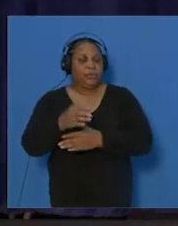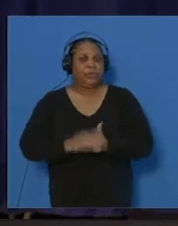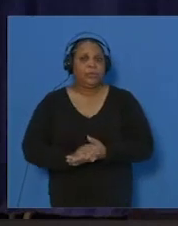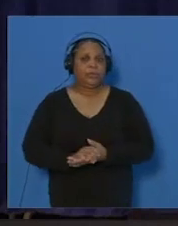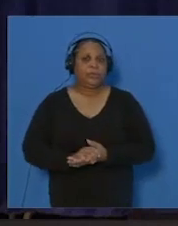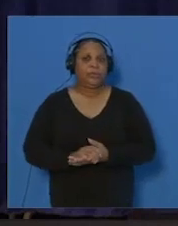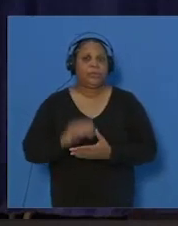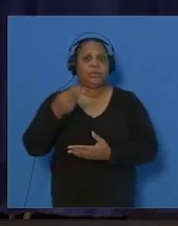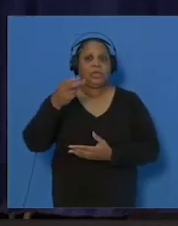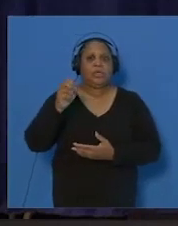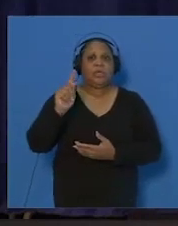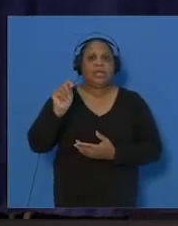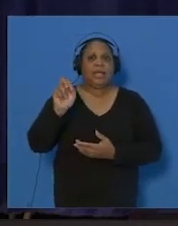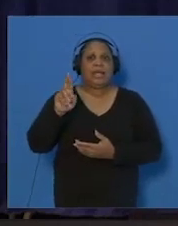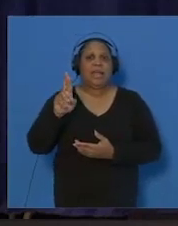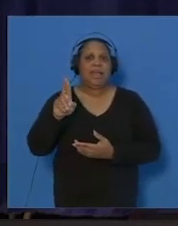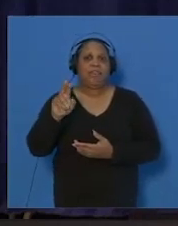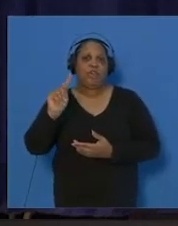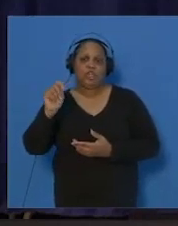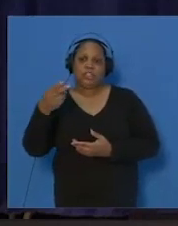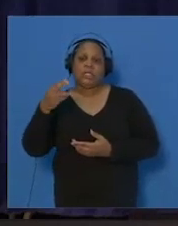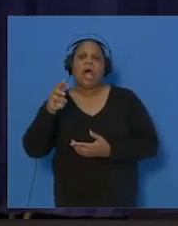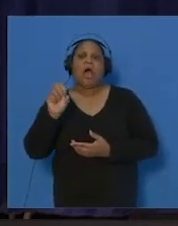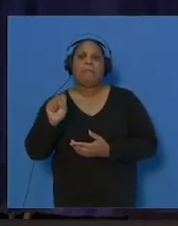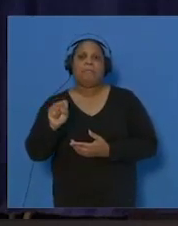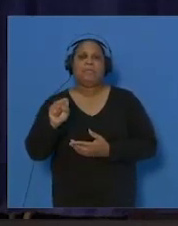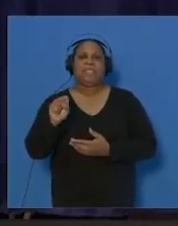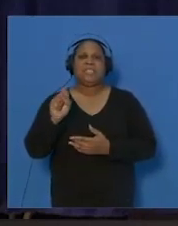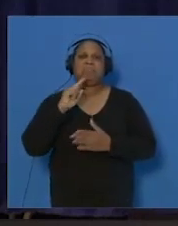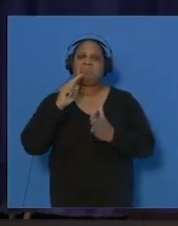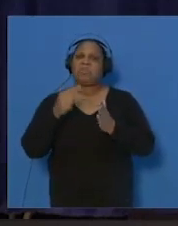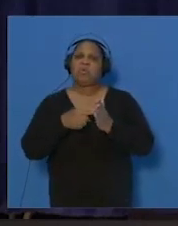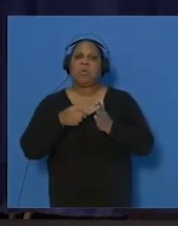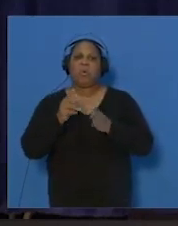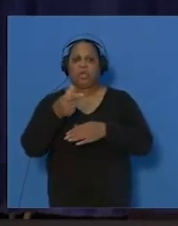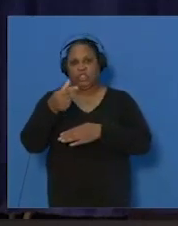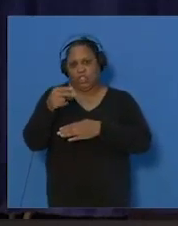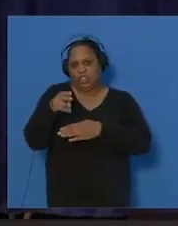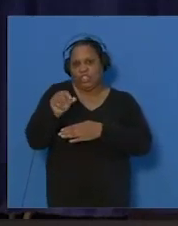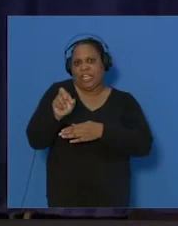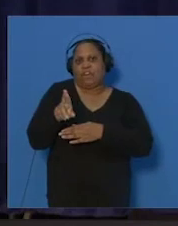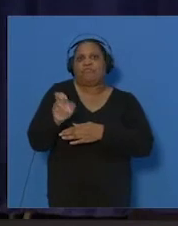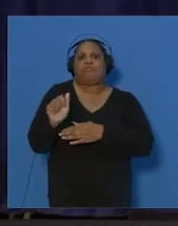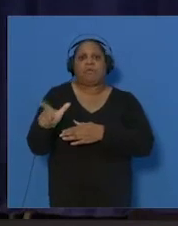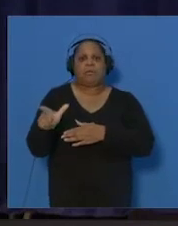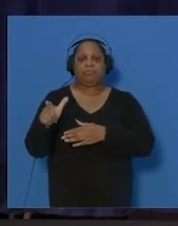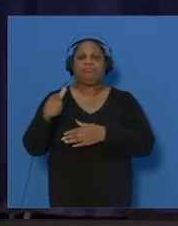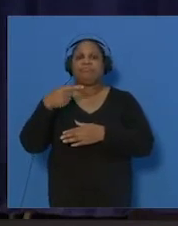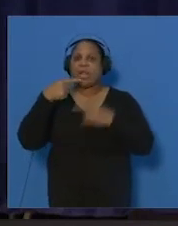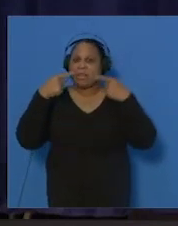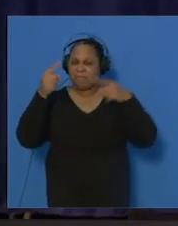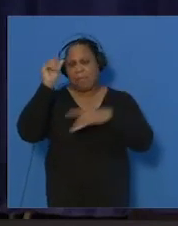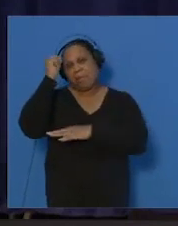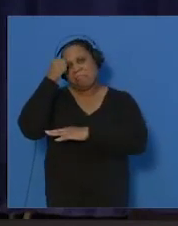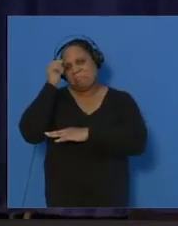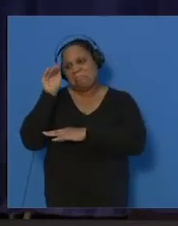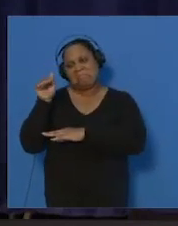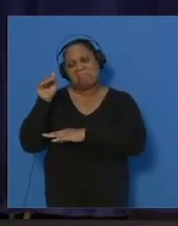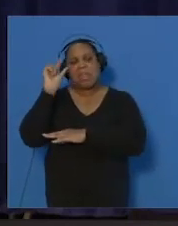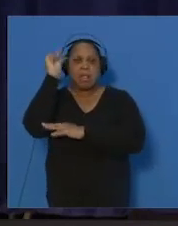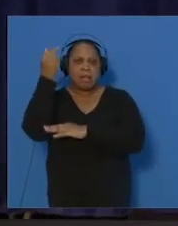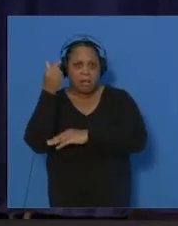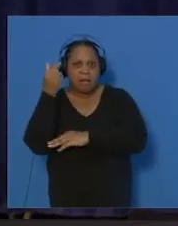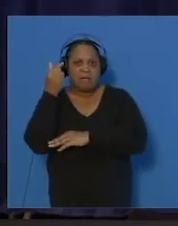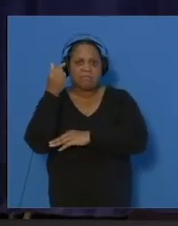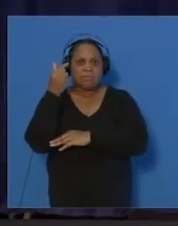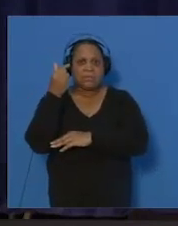Heather Thomas, the Auditor General, a couple of weeks ago, she publicly reminded the government of the